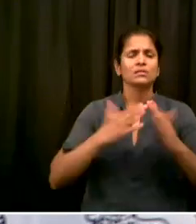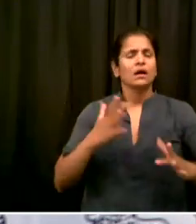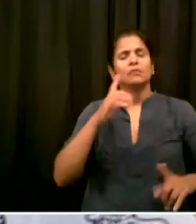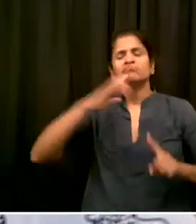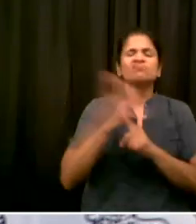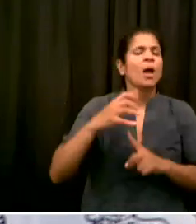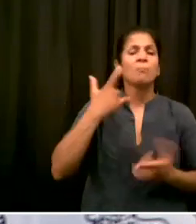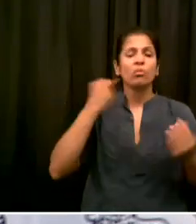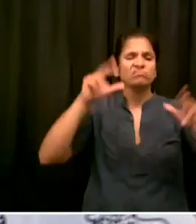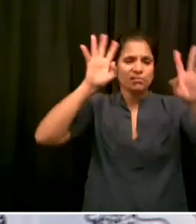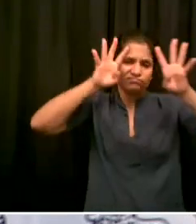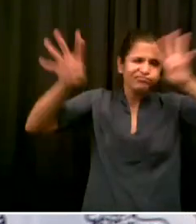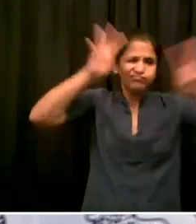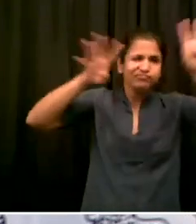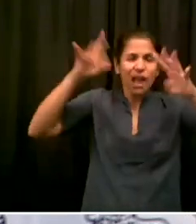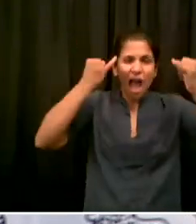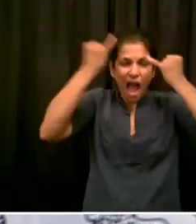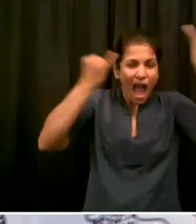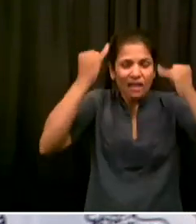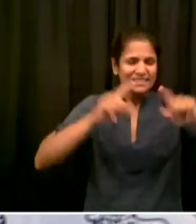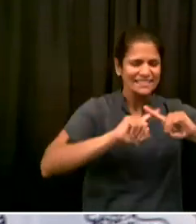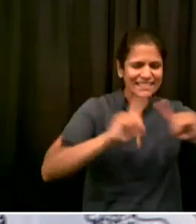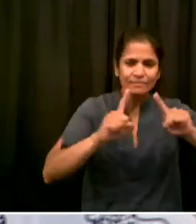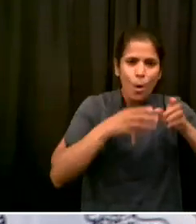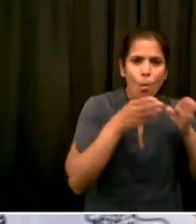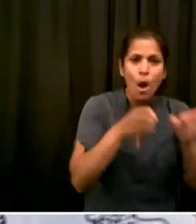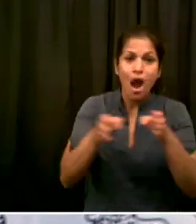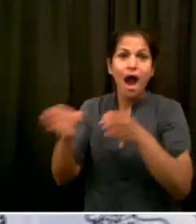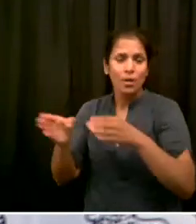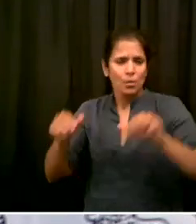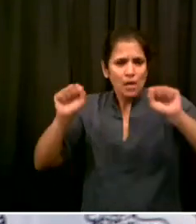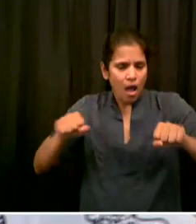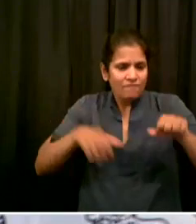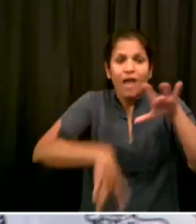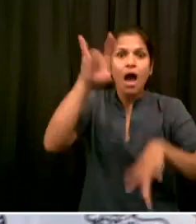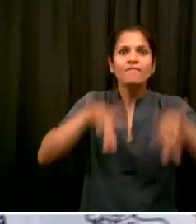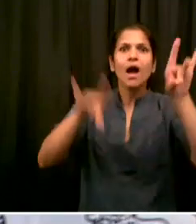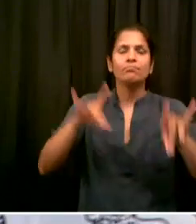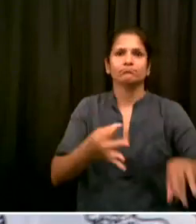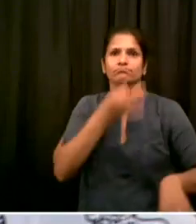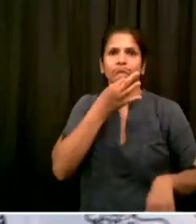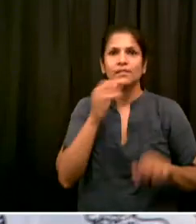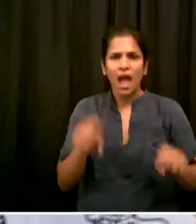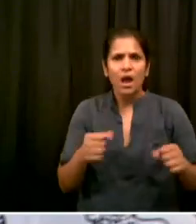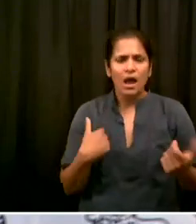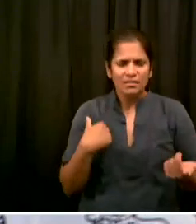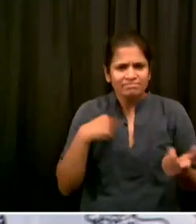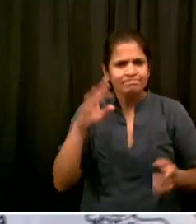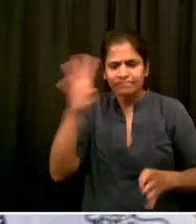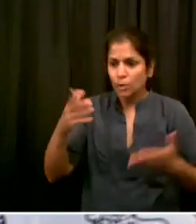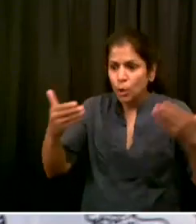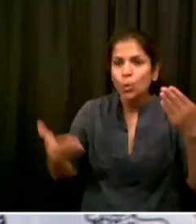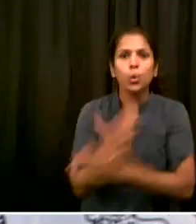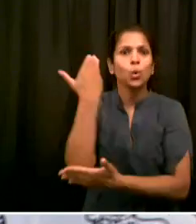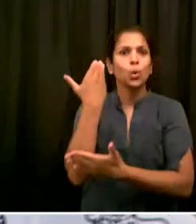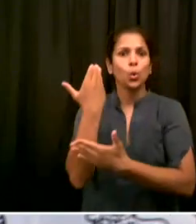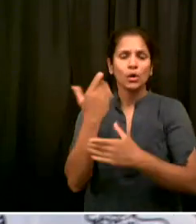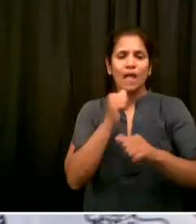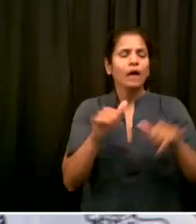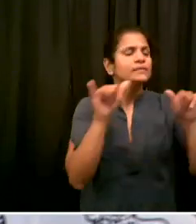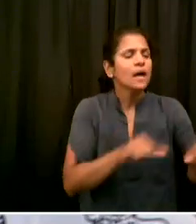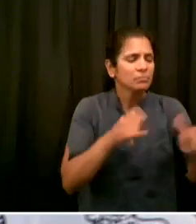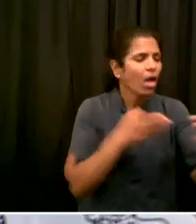willing to try things that we think will move us forward. You're going to see that creativity and that ability to constantly make adjustments and